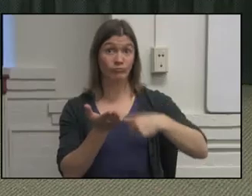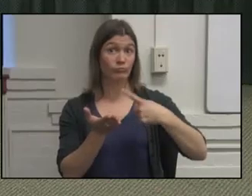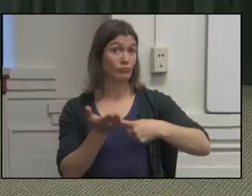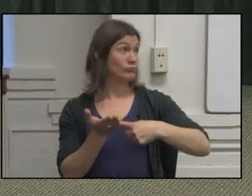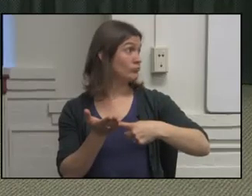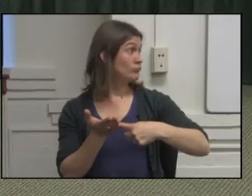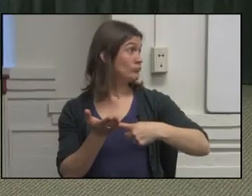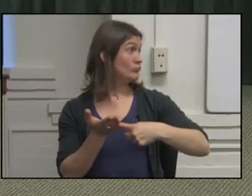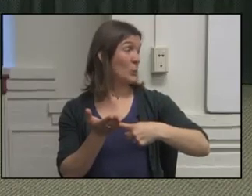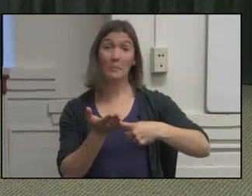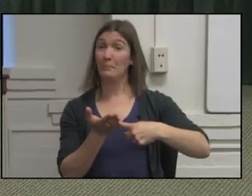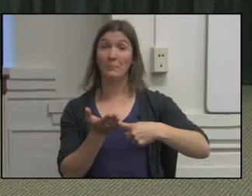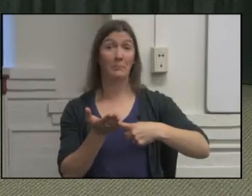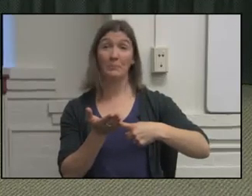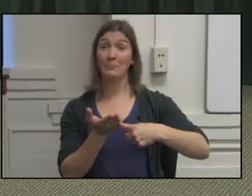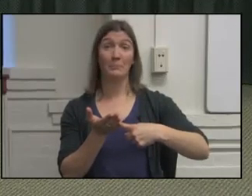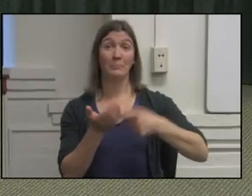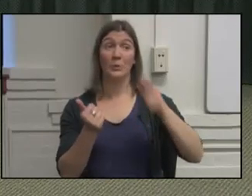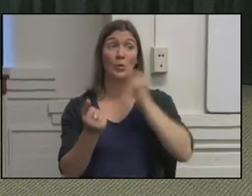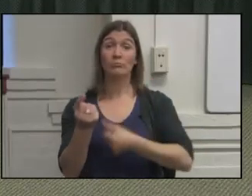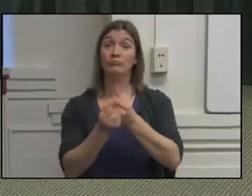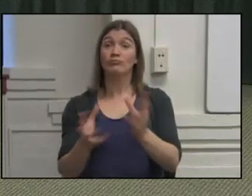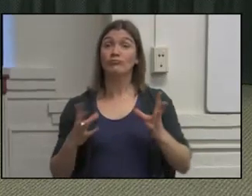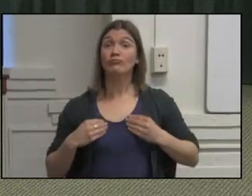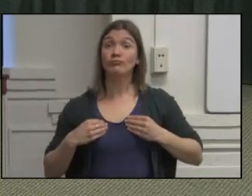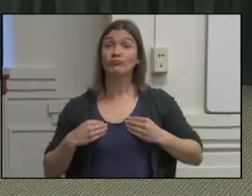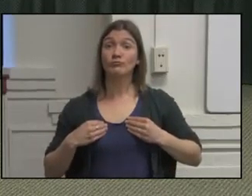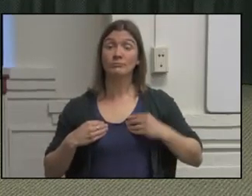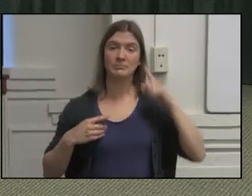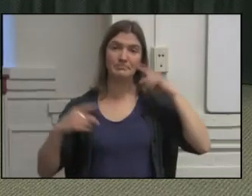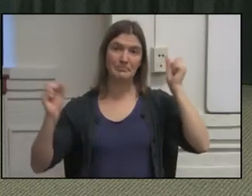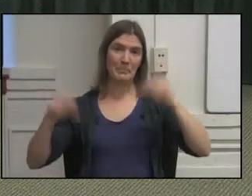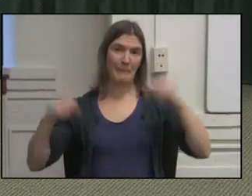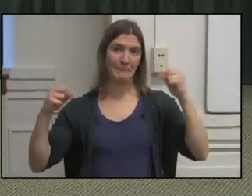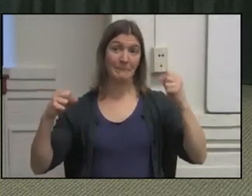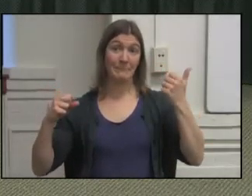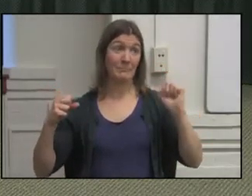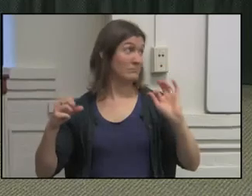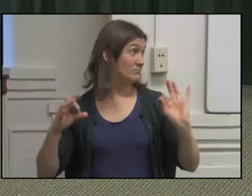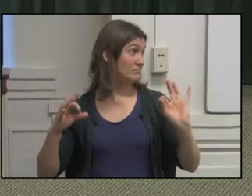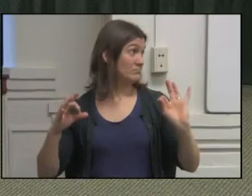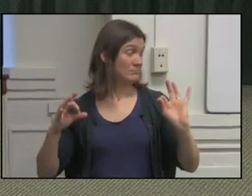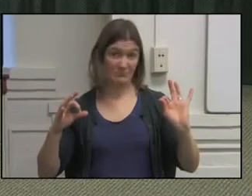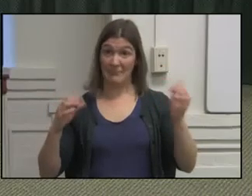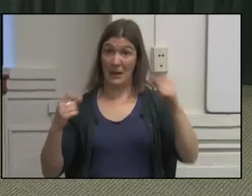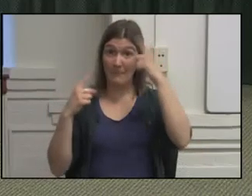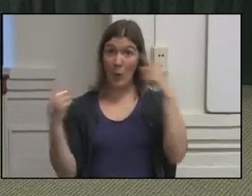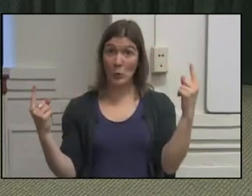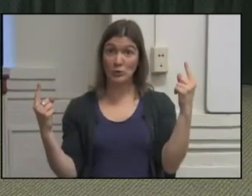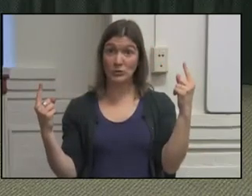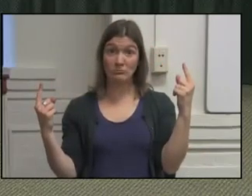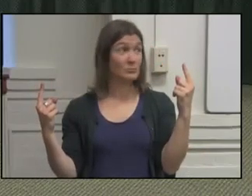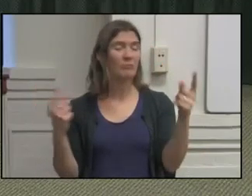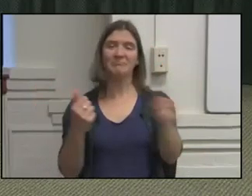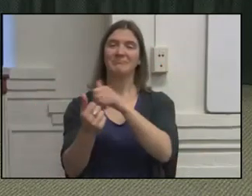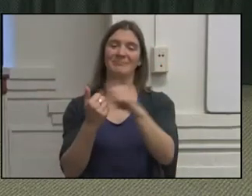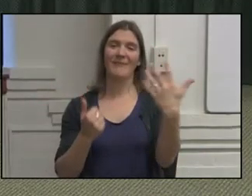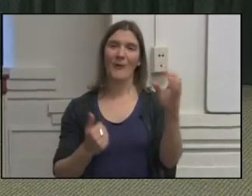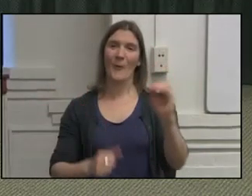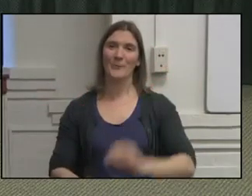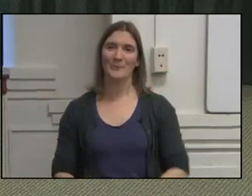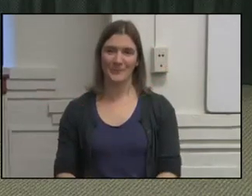item? If not, all those in favor, please say aye. Aye. Any opposed? Motion